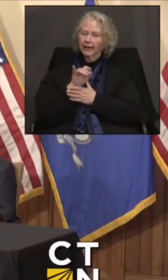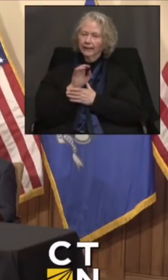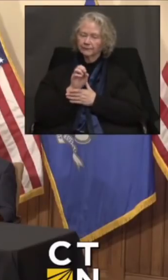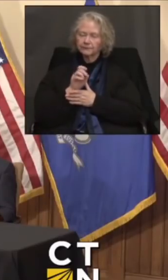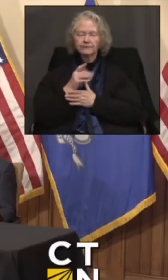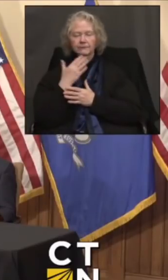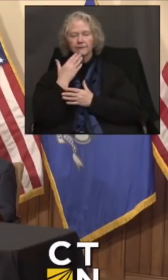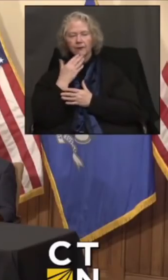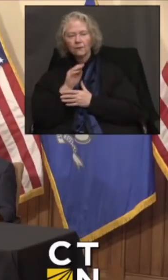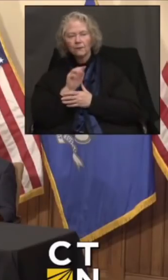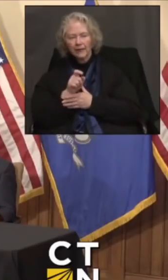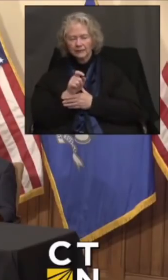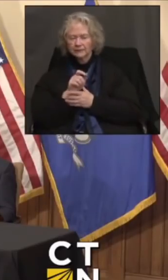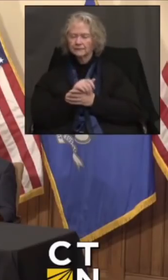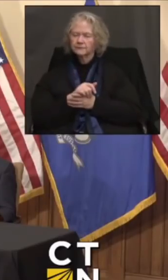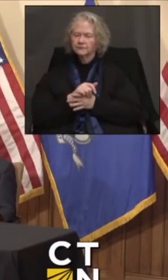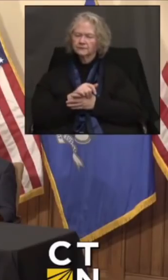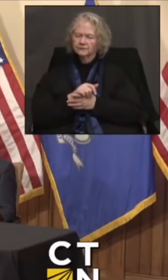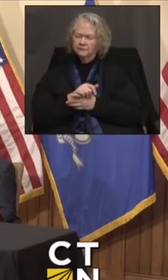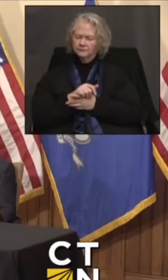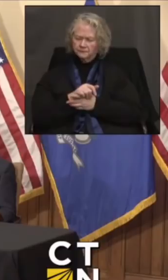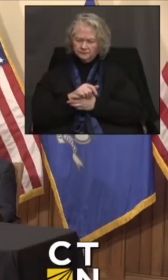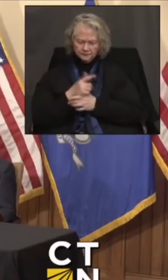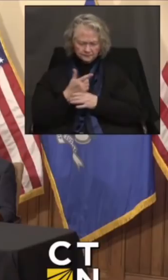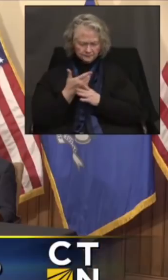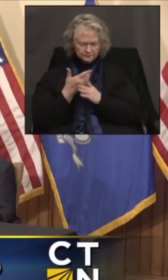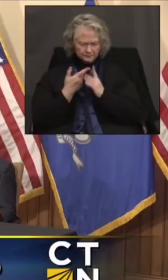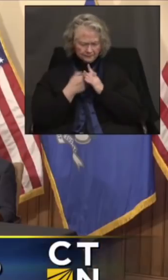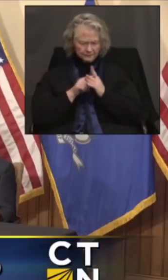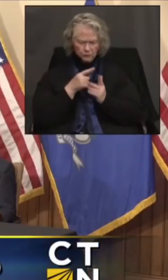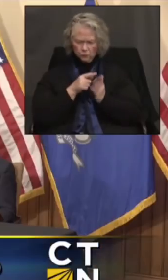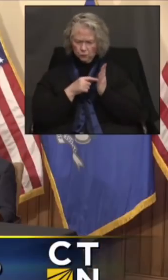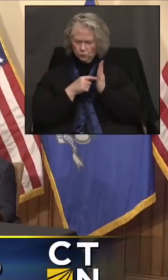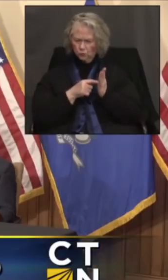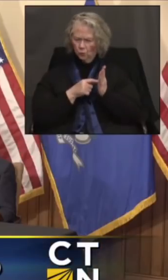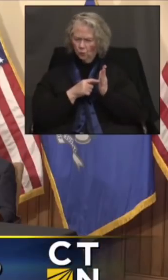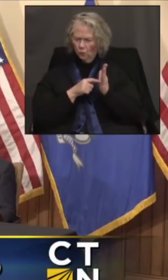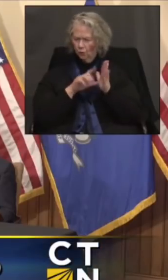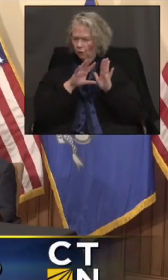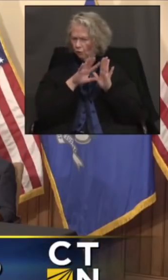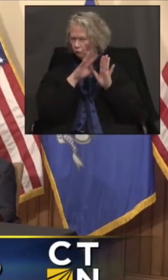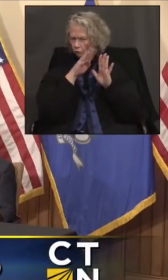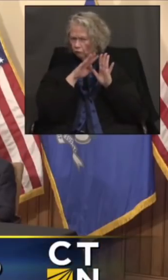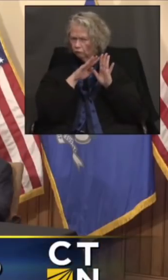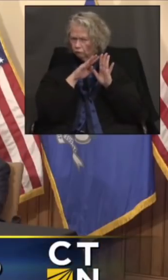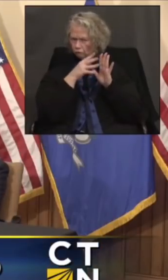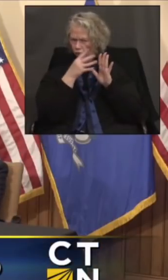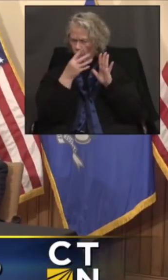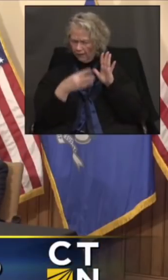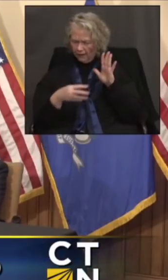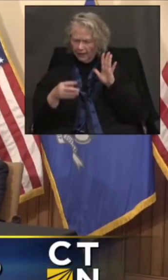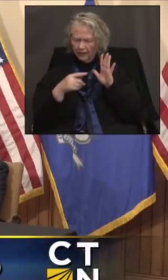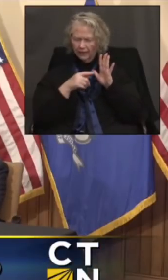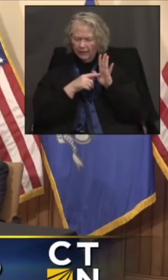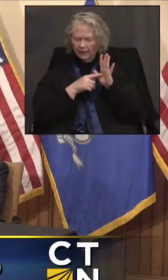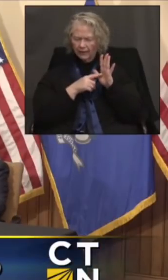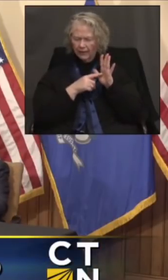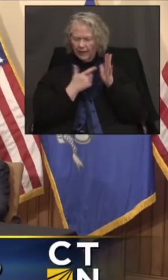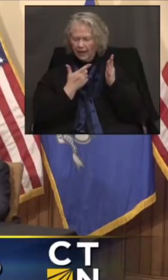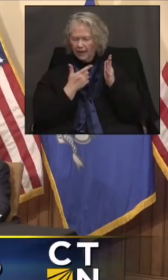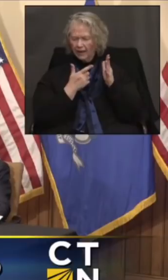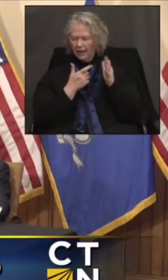Thanks, Max. You guys showed a graph earlier of cases per 100,000, and consistently on that